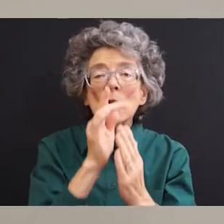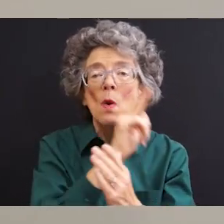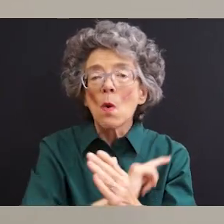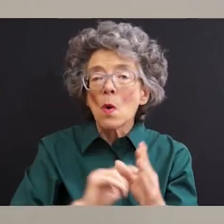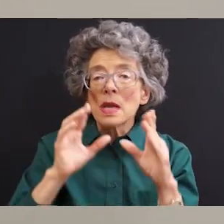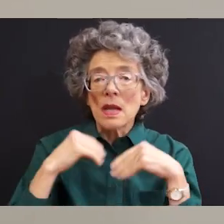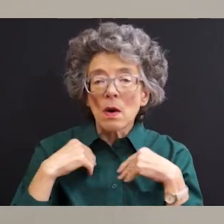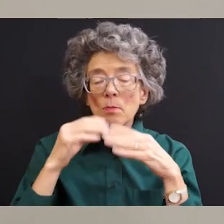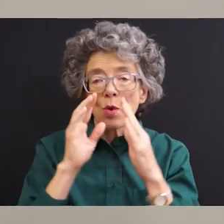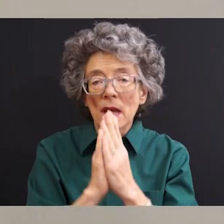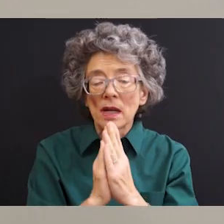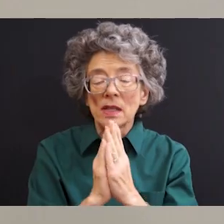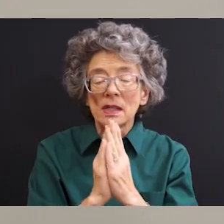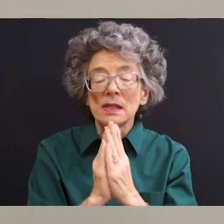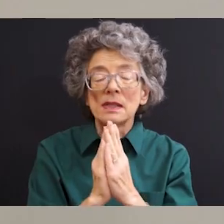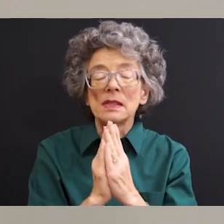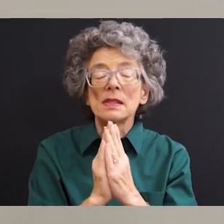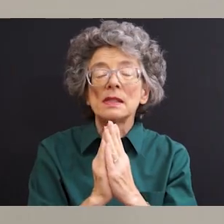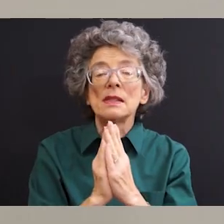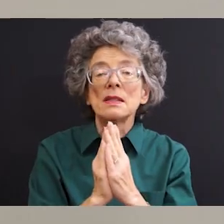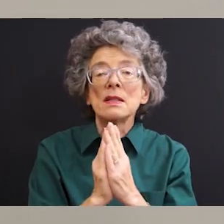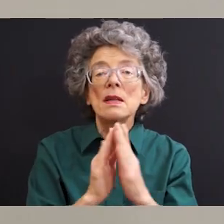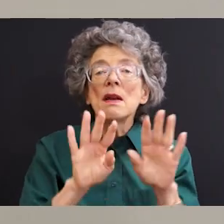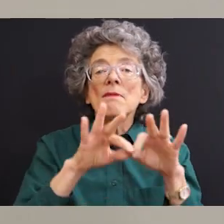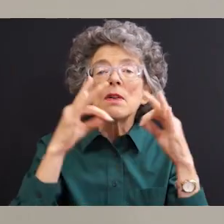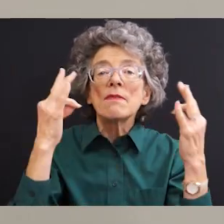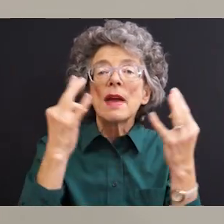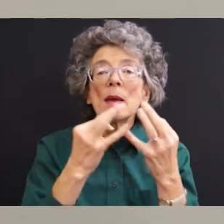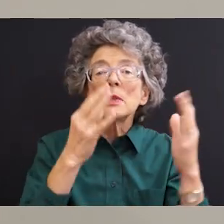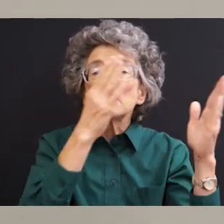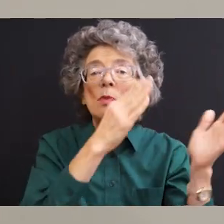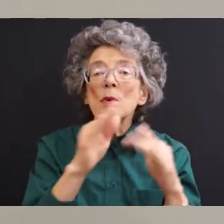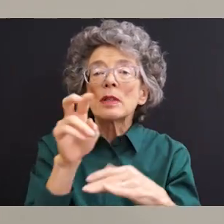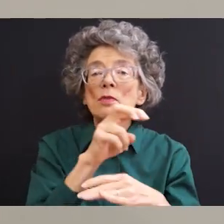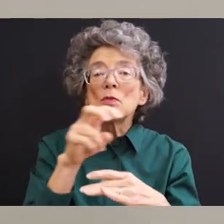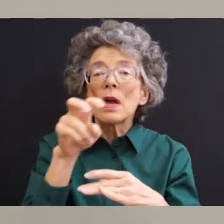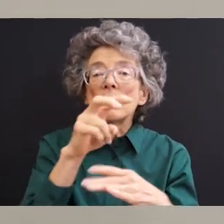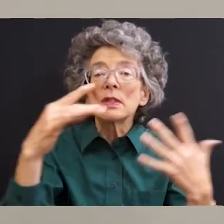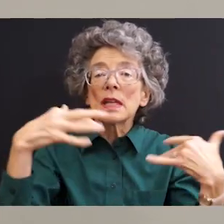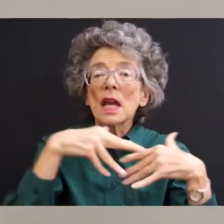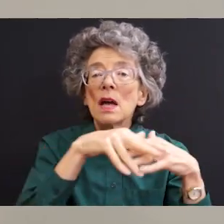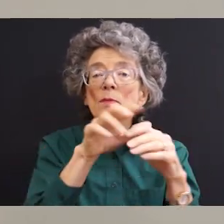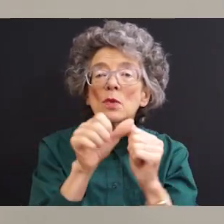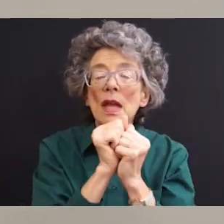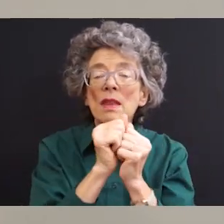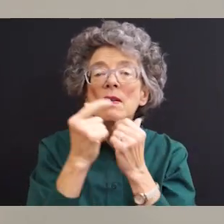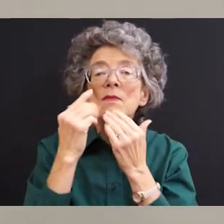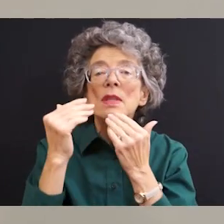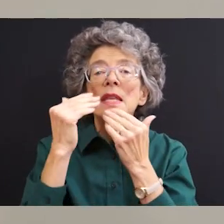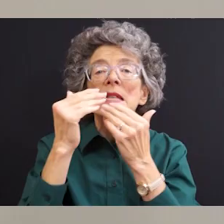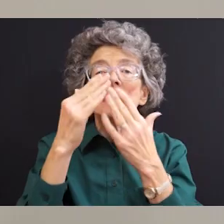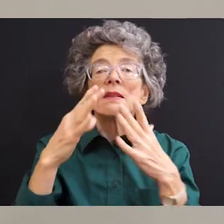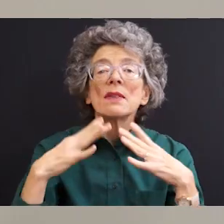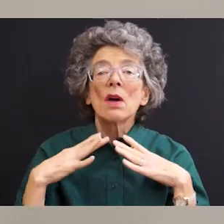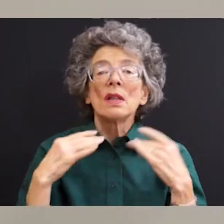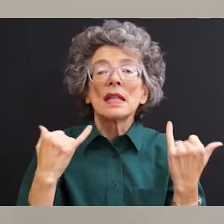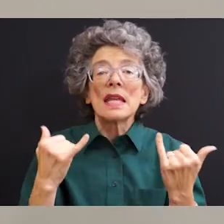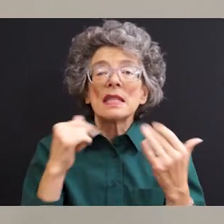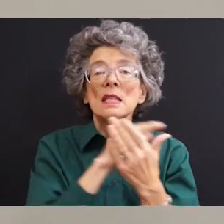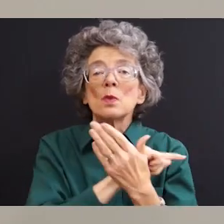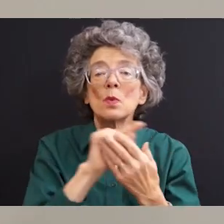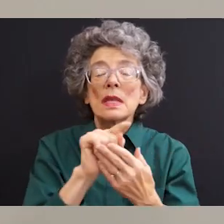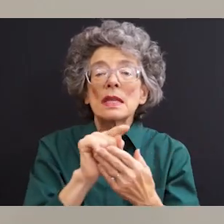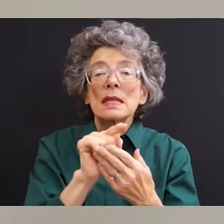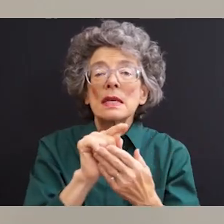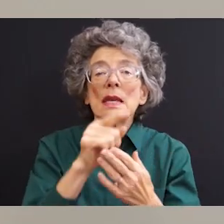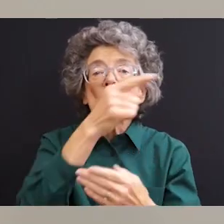Lord, hear our prayer. For families preparing to travel and come together for the Thanksgiving holiday this week, may they